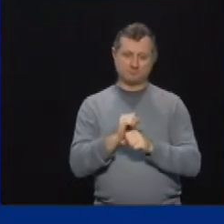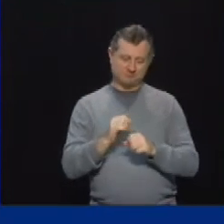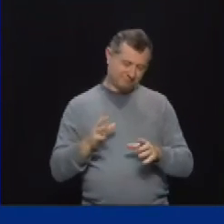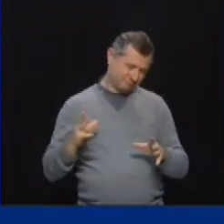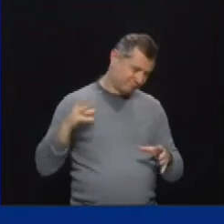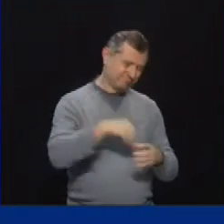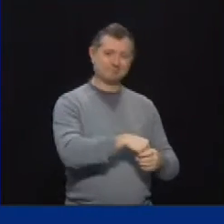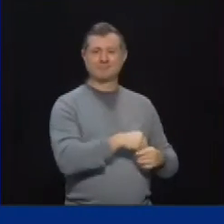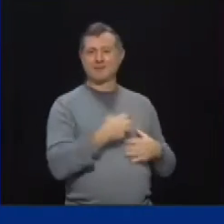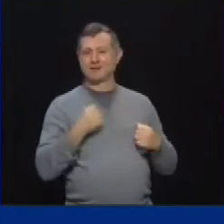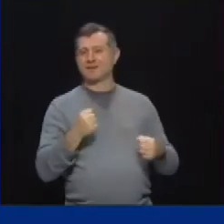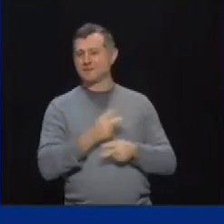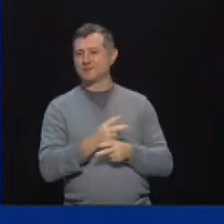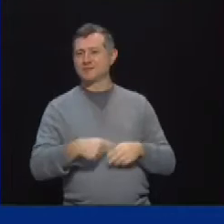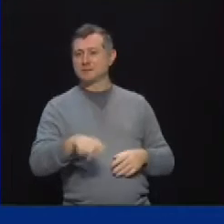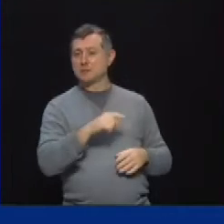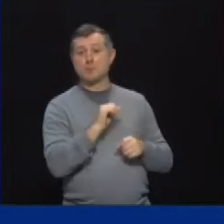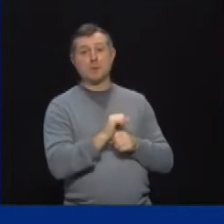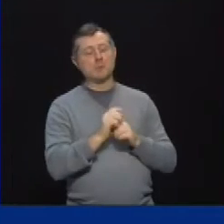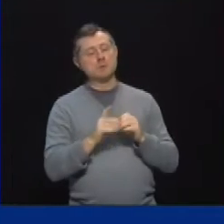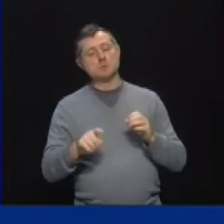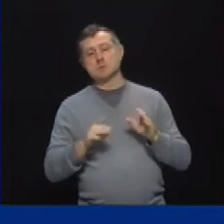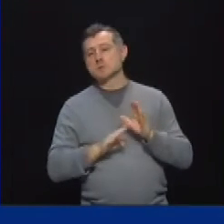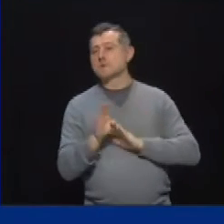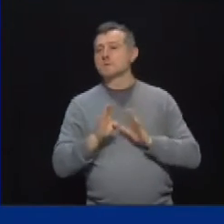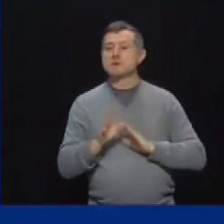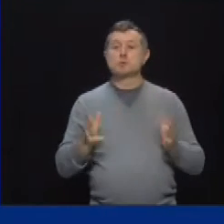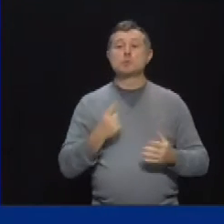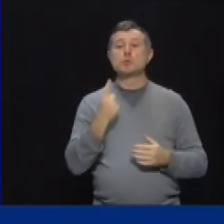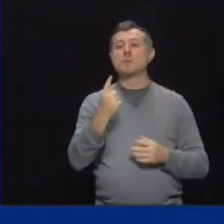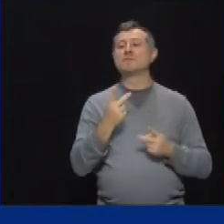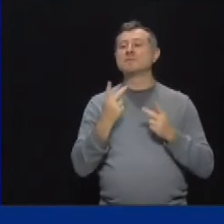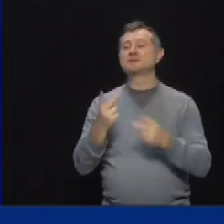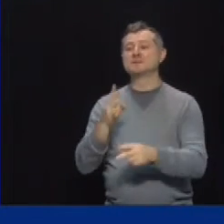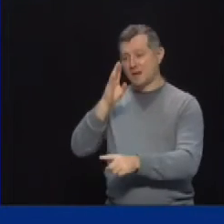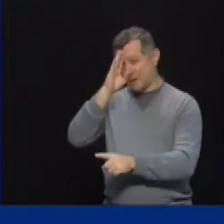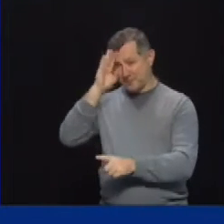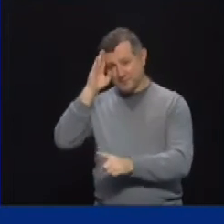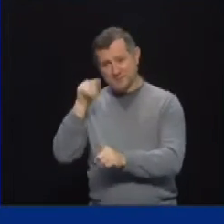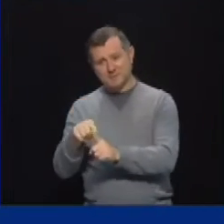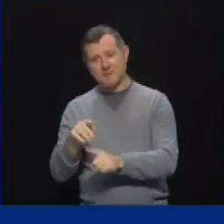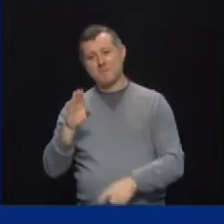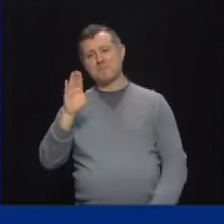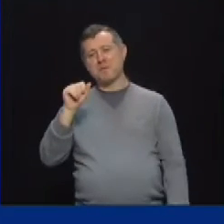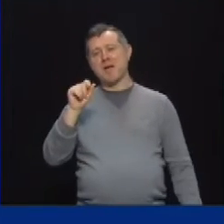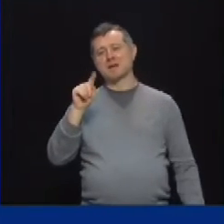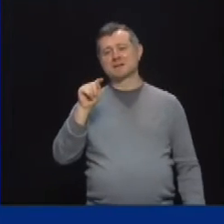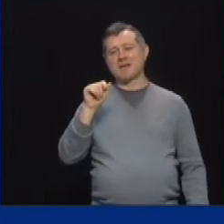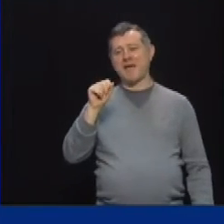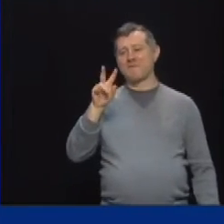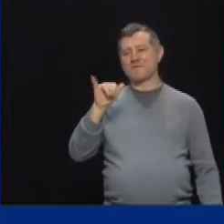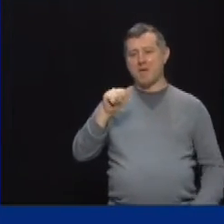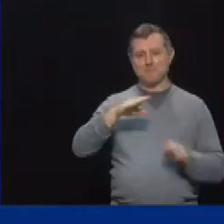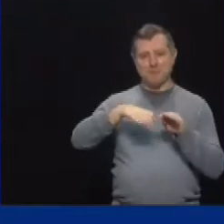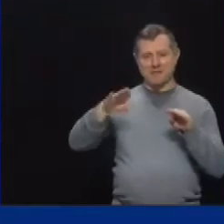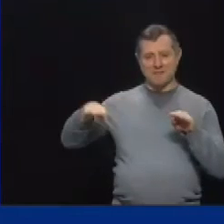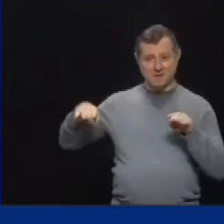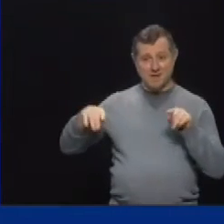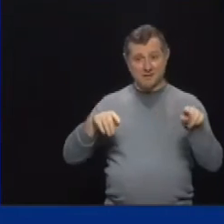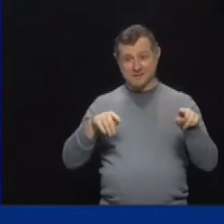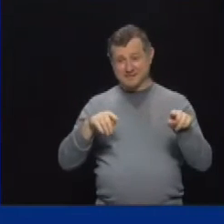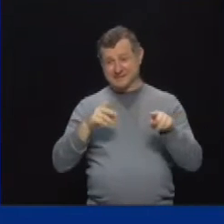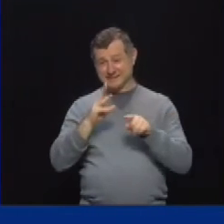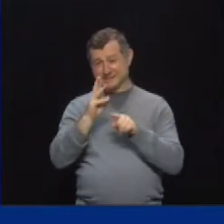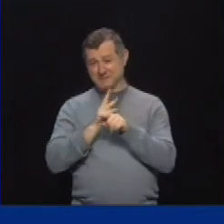Visited a facility in Batavia, New York at the local hospital. It was a 6 or 7 month training program where someone with a high school